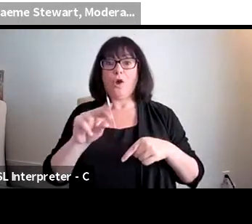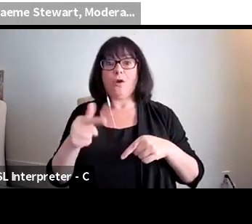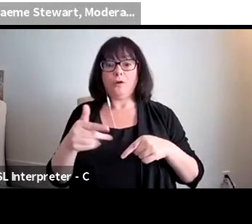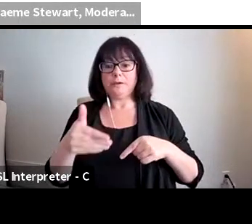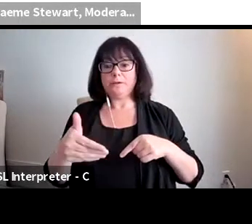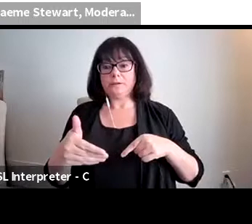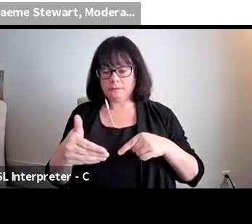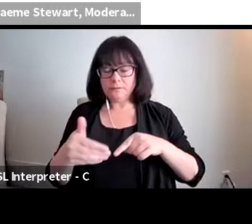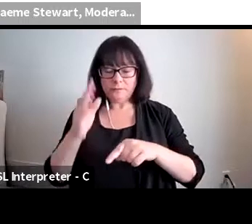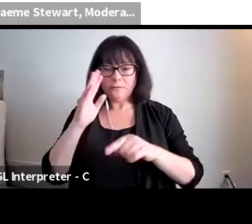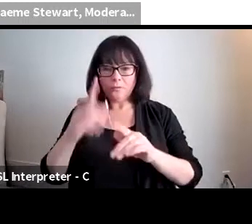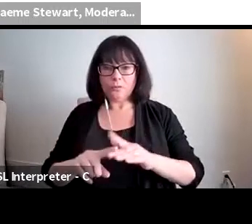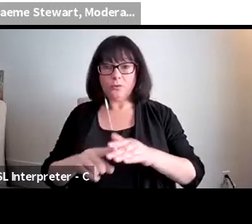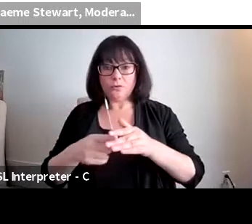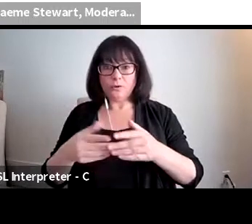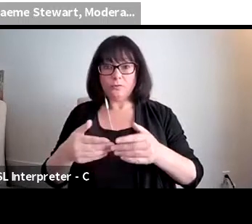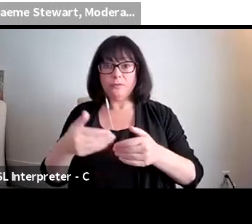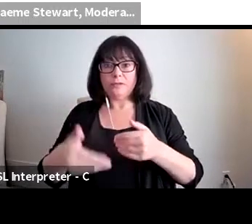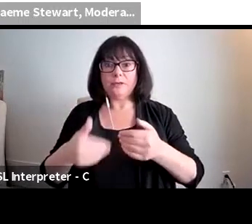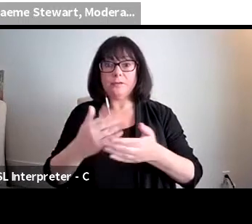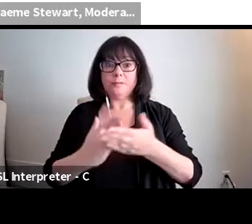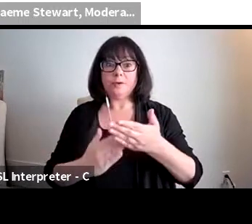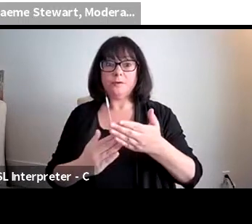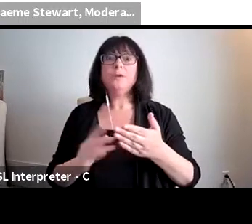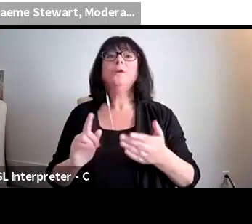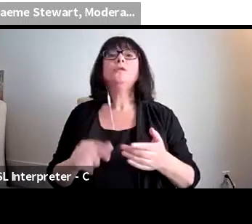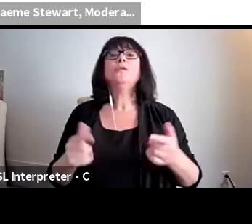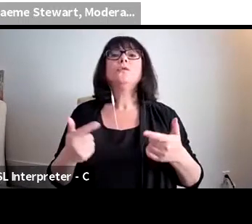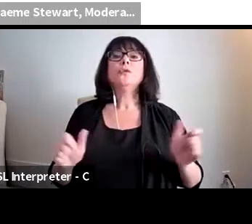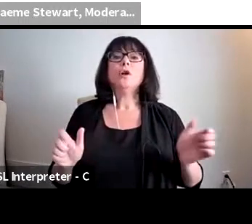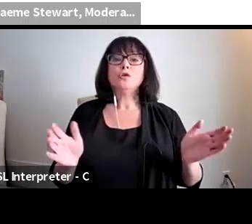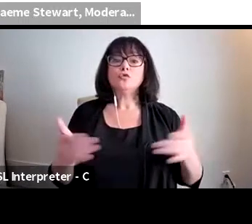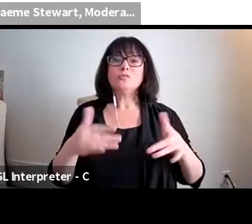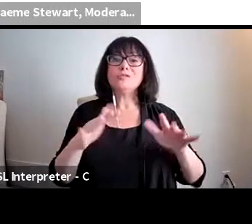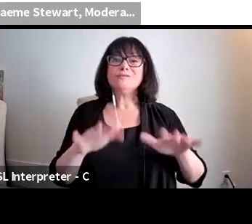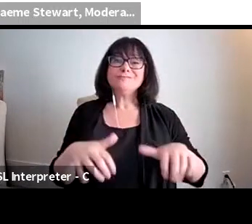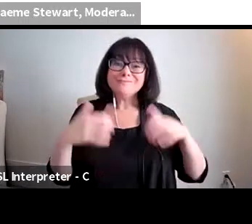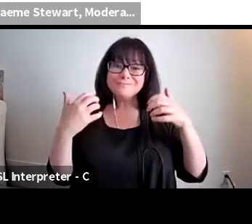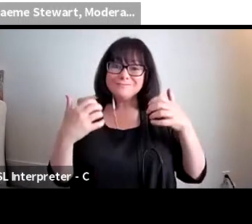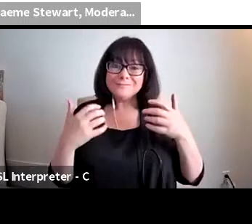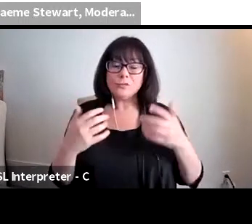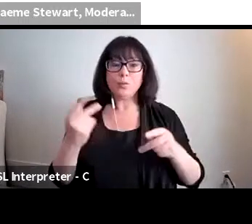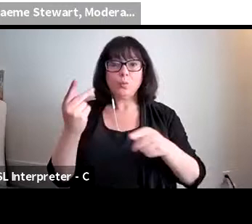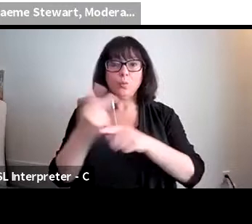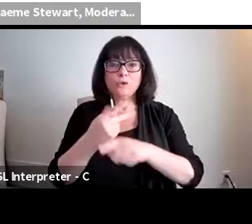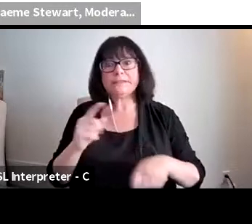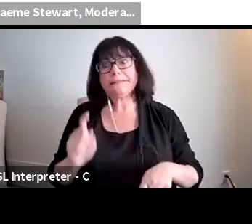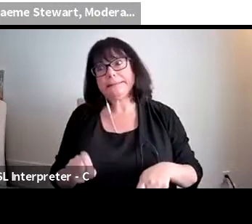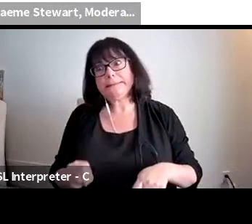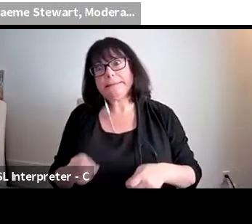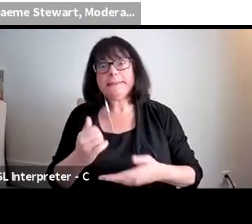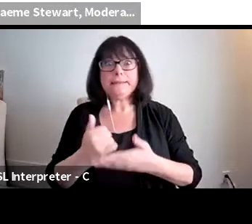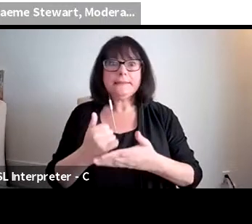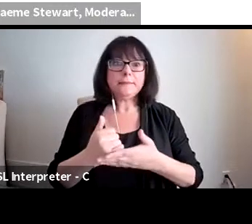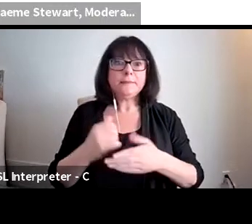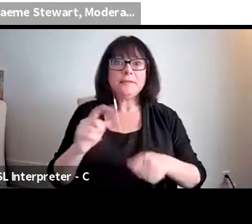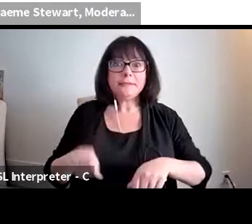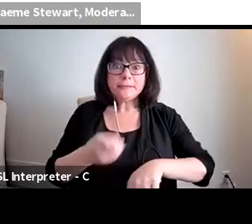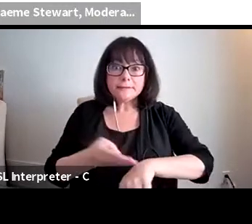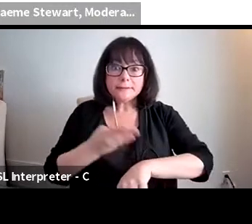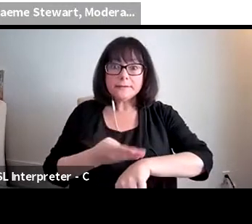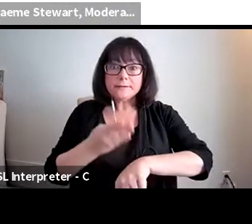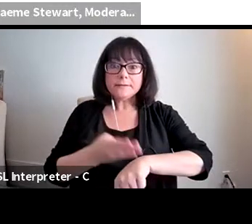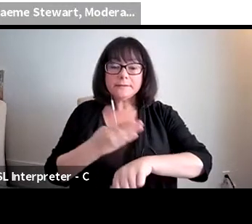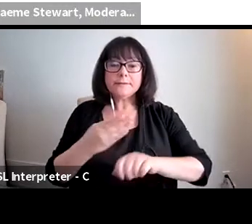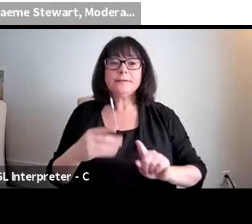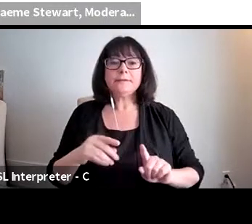our largest lecture halls, which have been the most problematic, will be updated by the time we, more classes are available, perhaps in the winter,